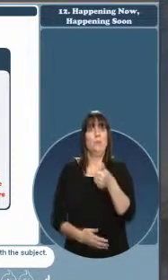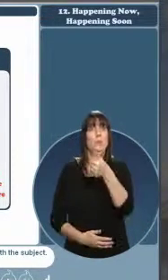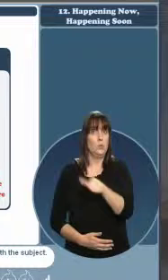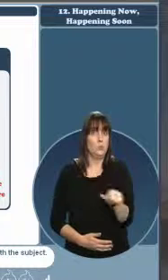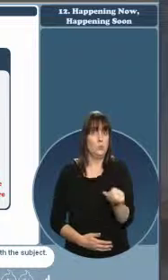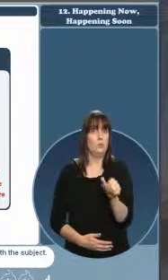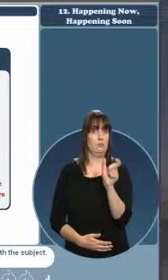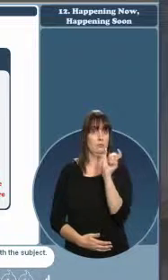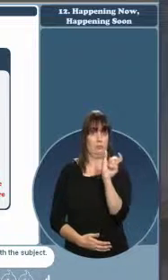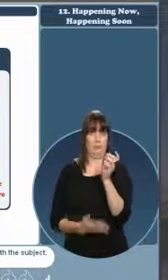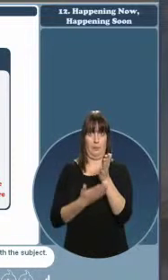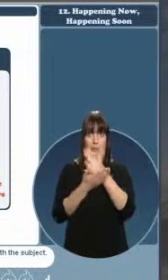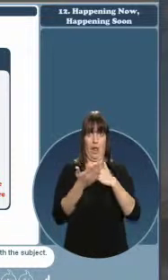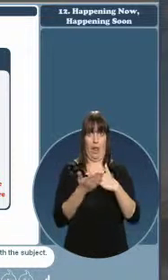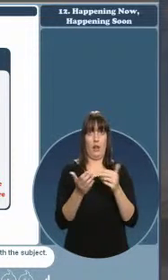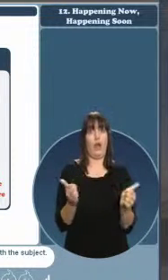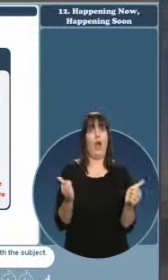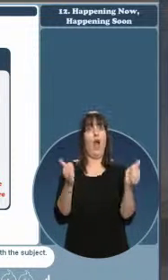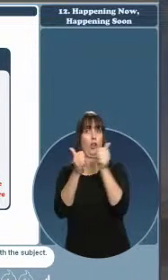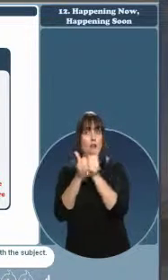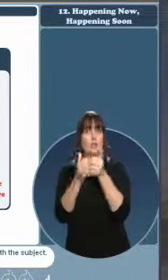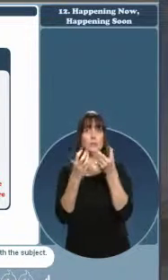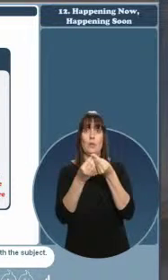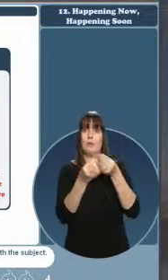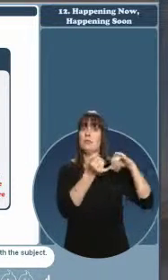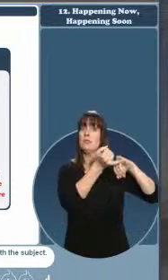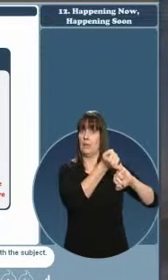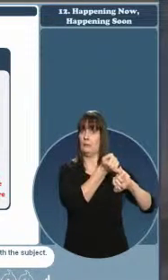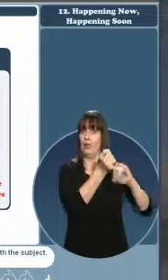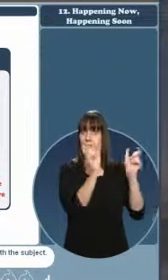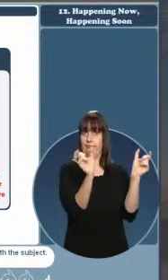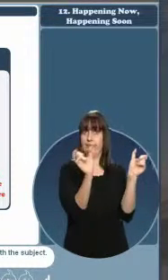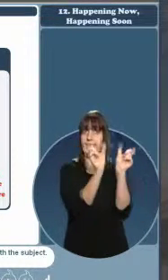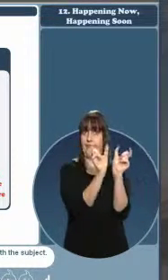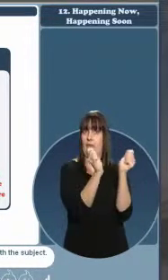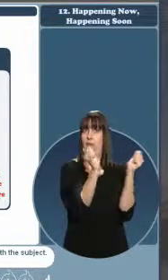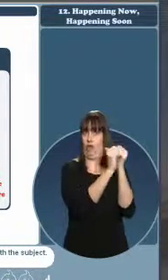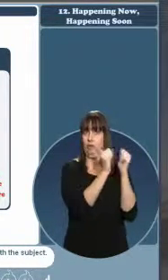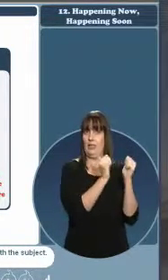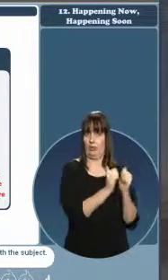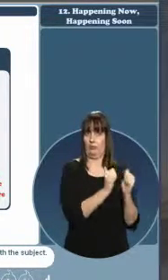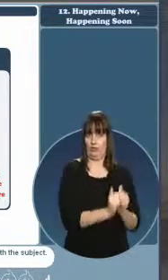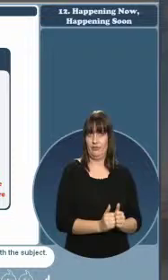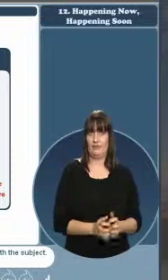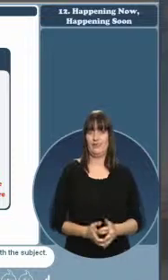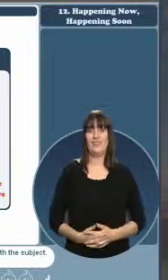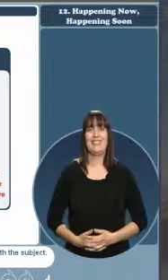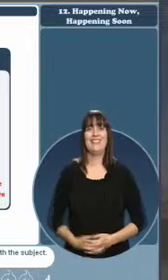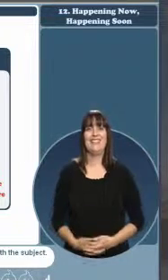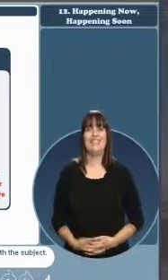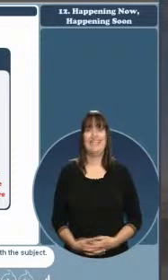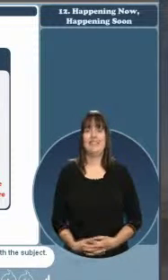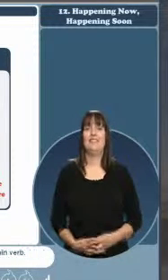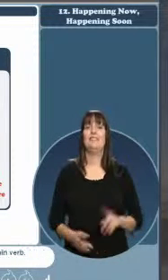you use, always remember to make sure you have used the part that agrees with the subject.